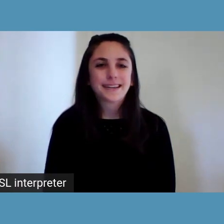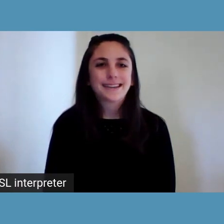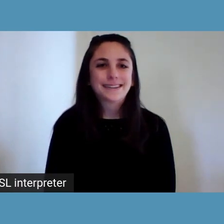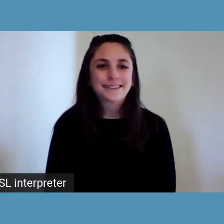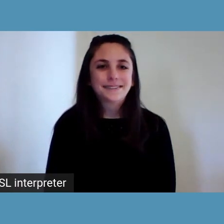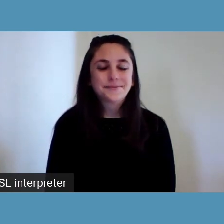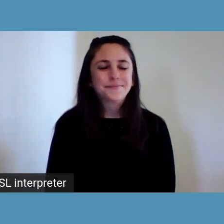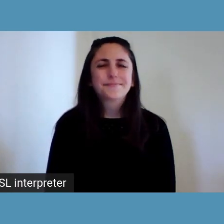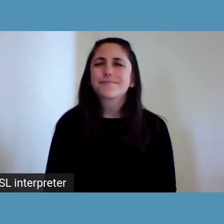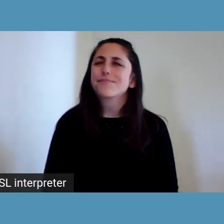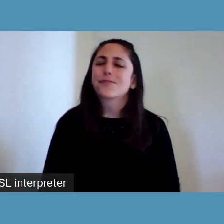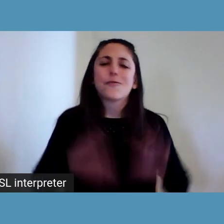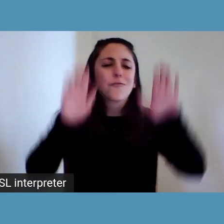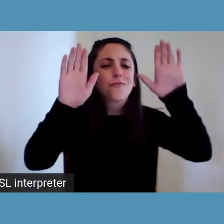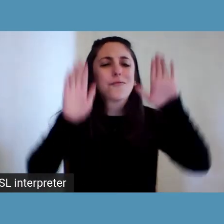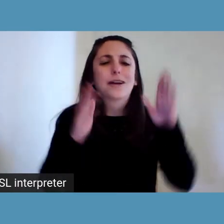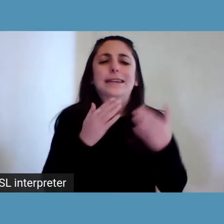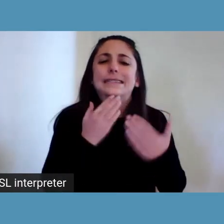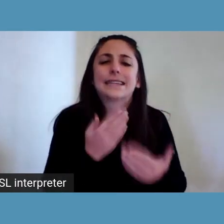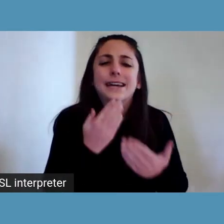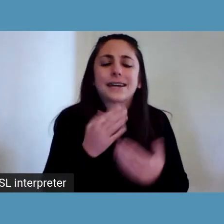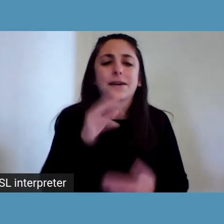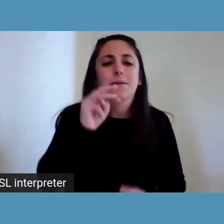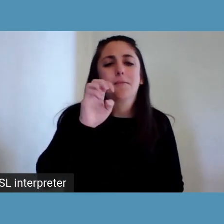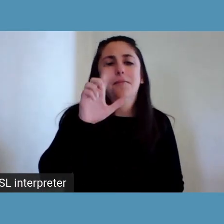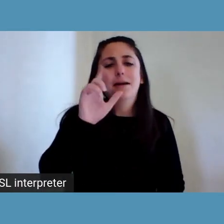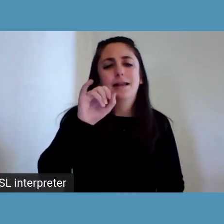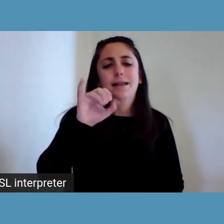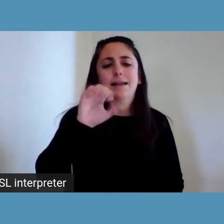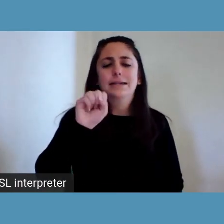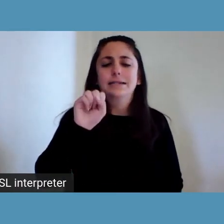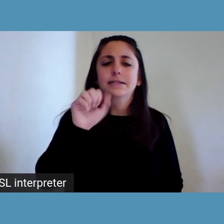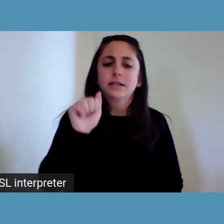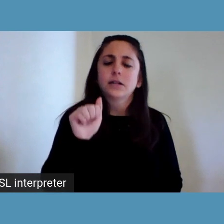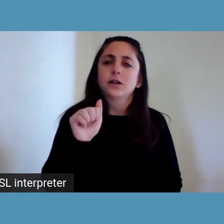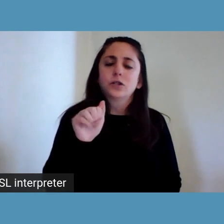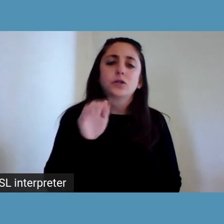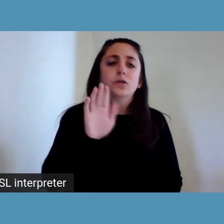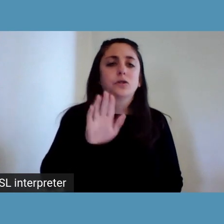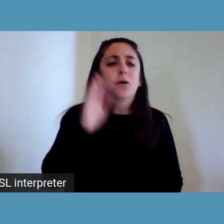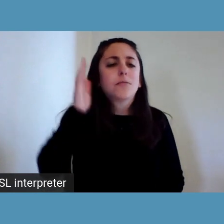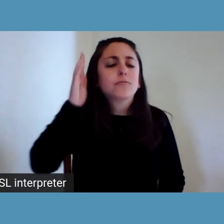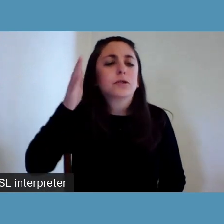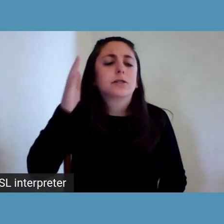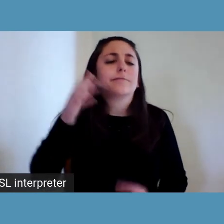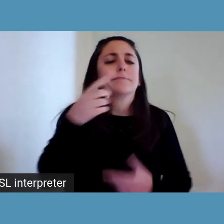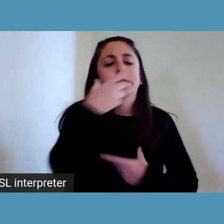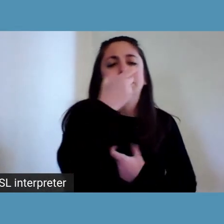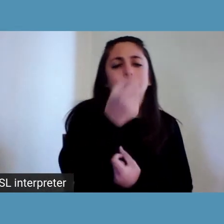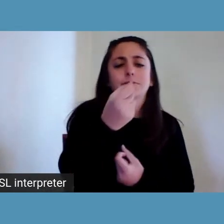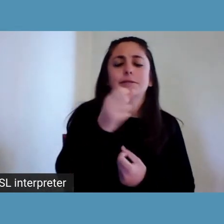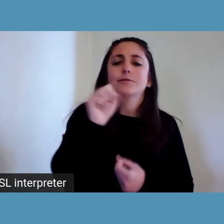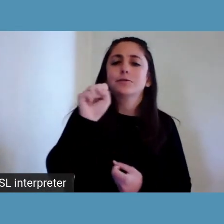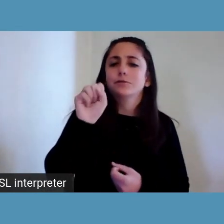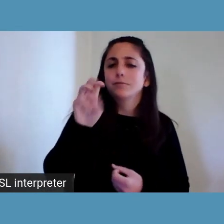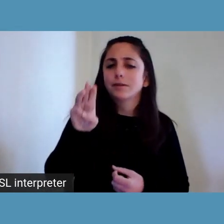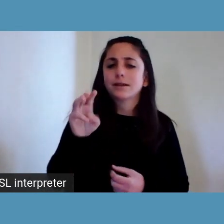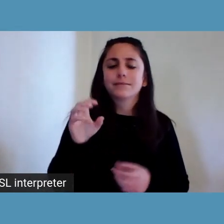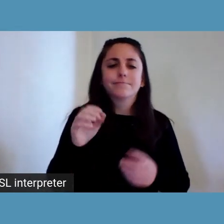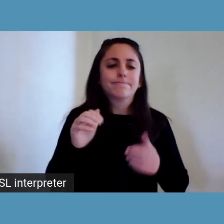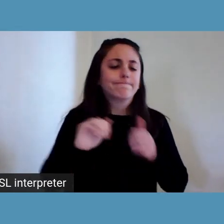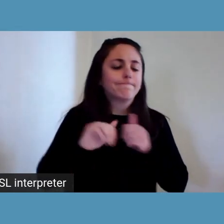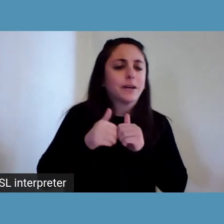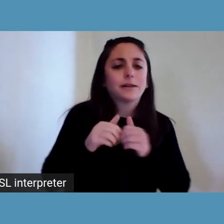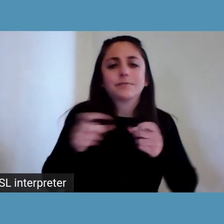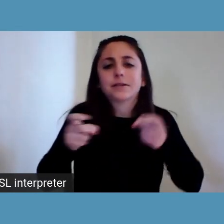Great. Thank you so much, Melissa. It's so interesting hearing how someone else runs their social media. My name is Emily